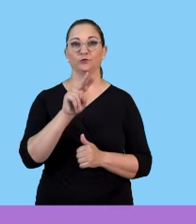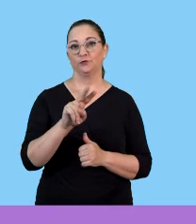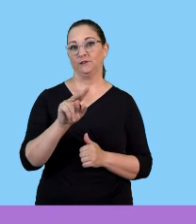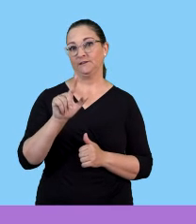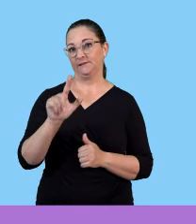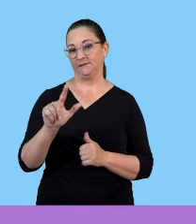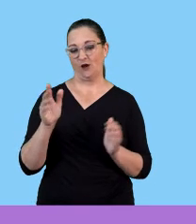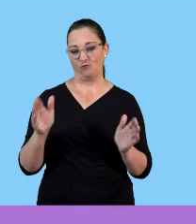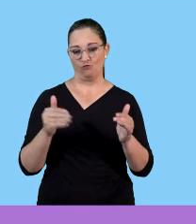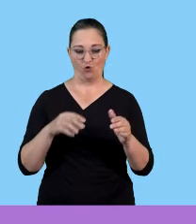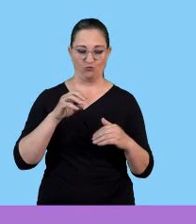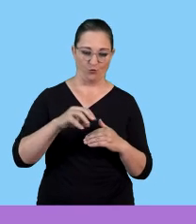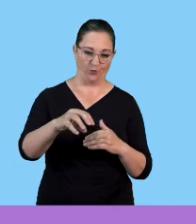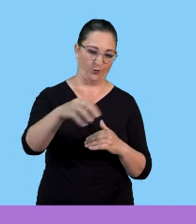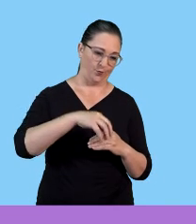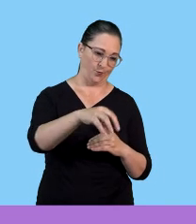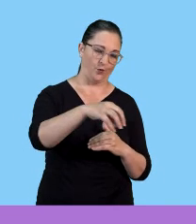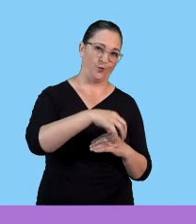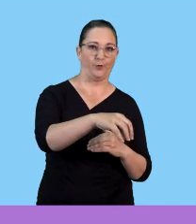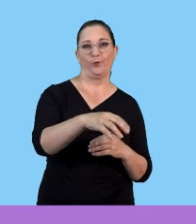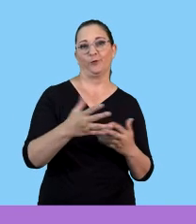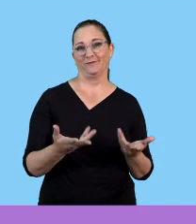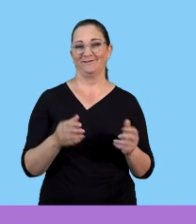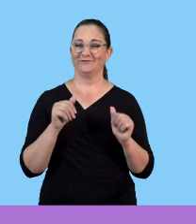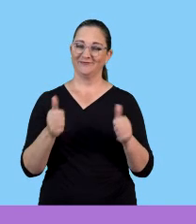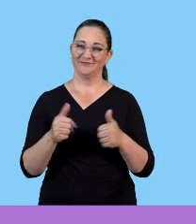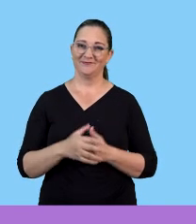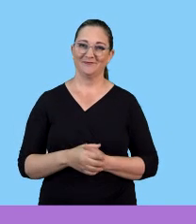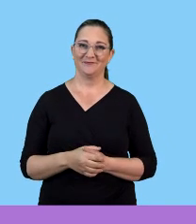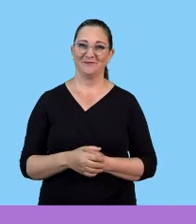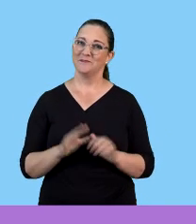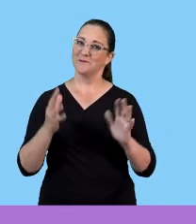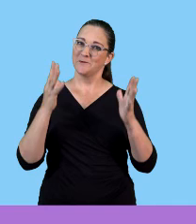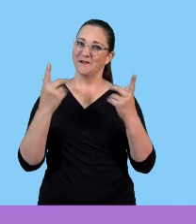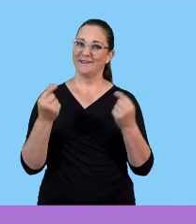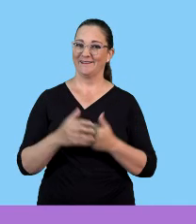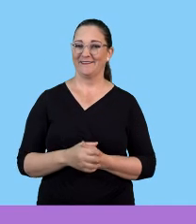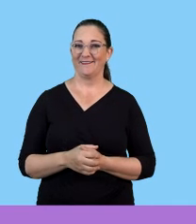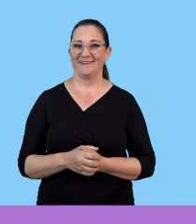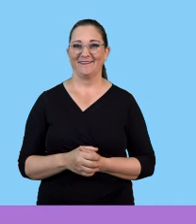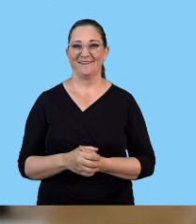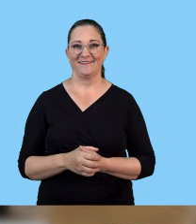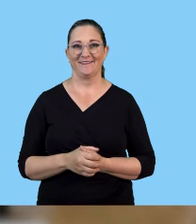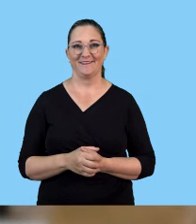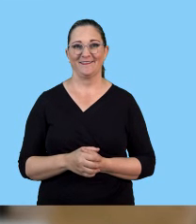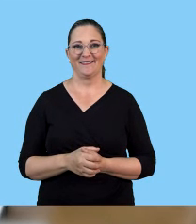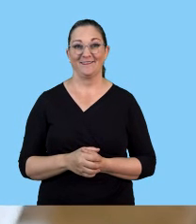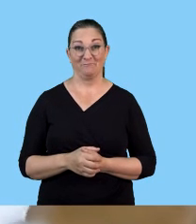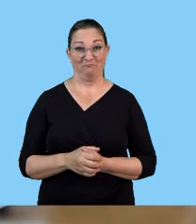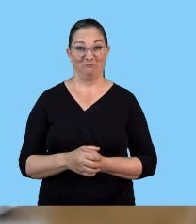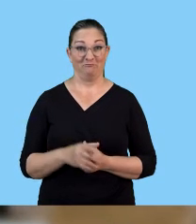me 27 boxes. Excellent. Well done.